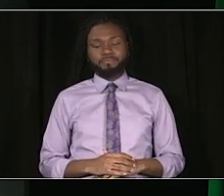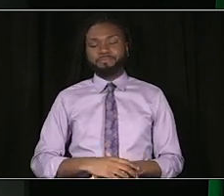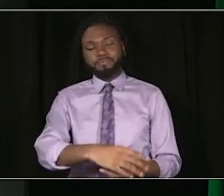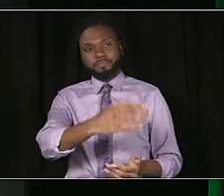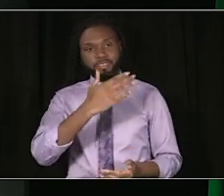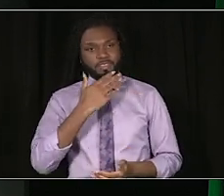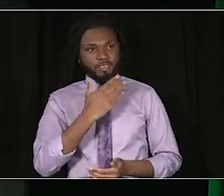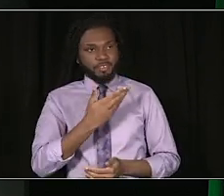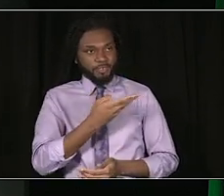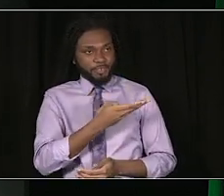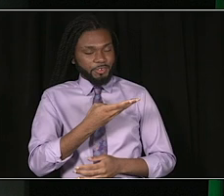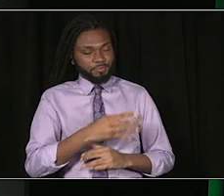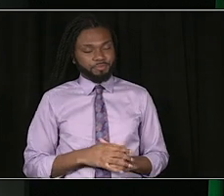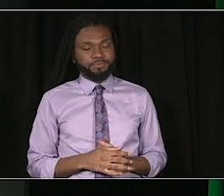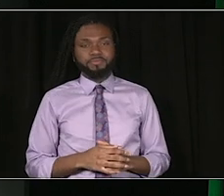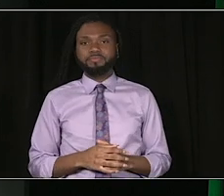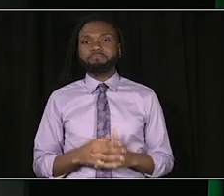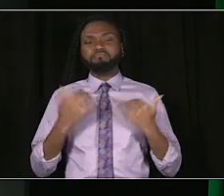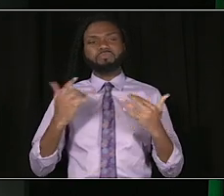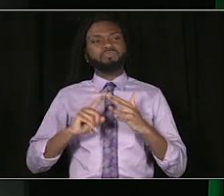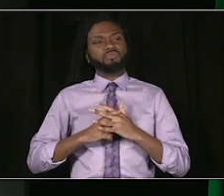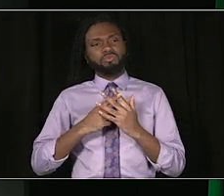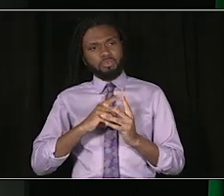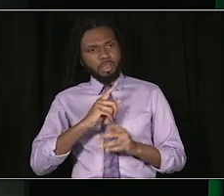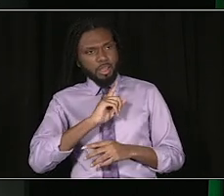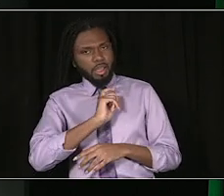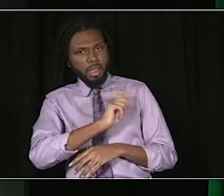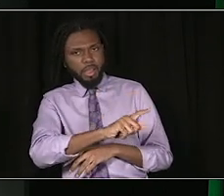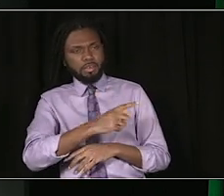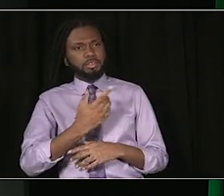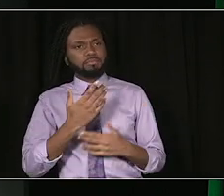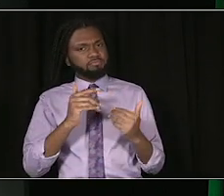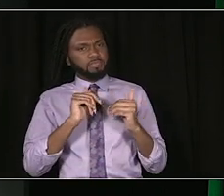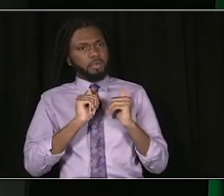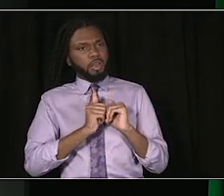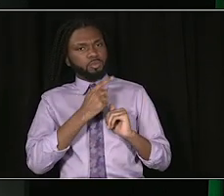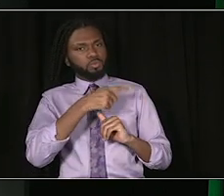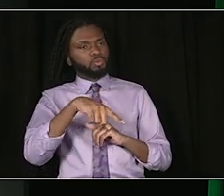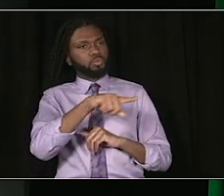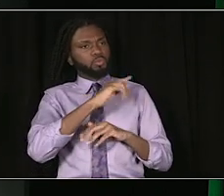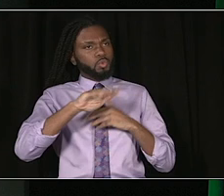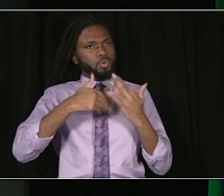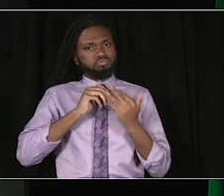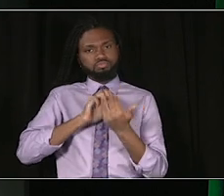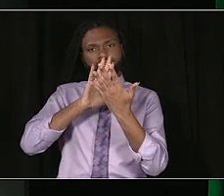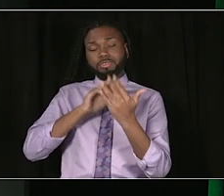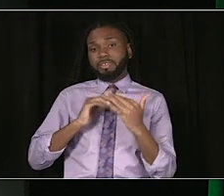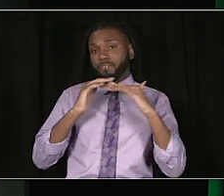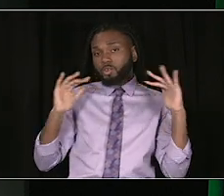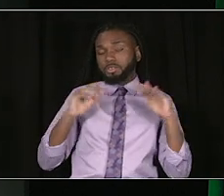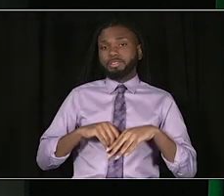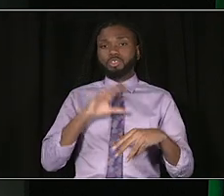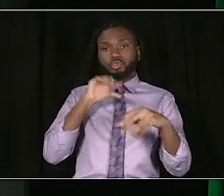Thank you all. And I'd like to start by asking all of you how you all tackle diversity and inclusion in